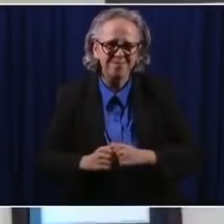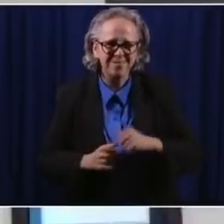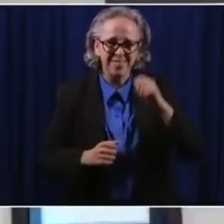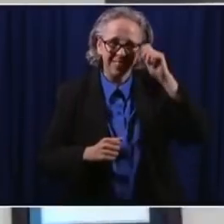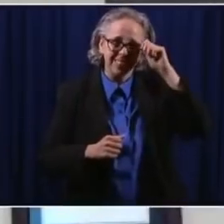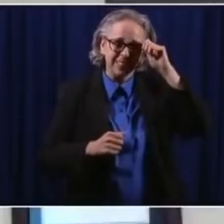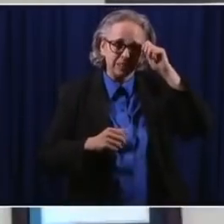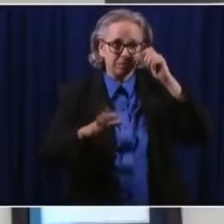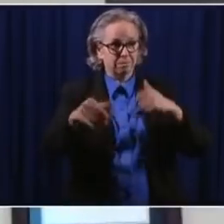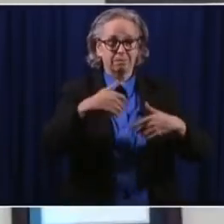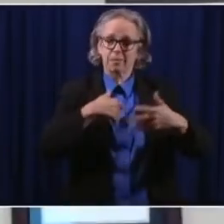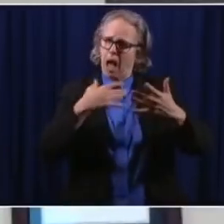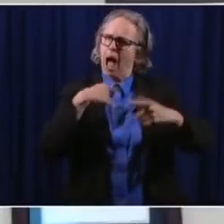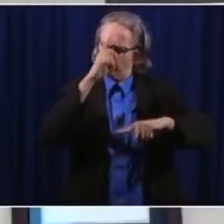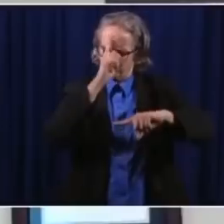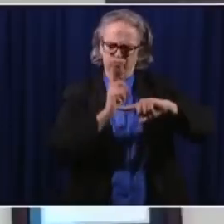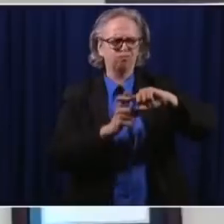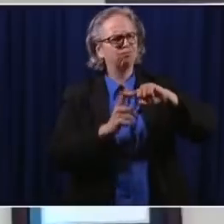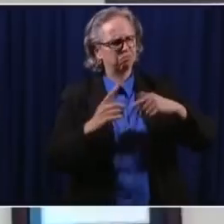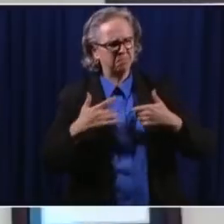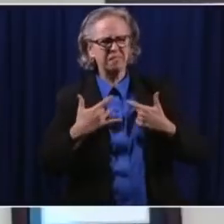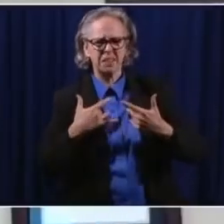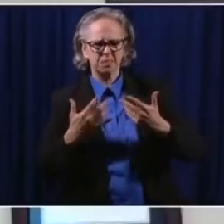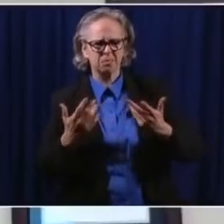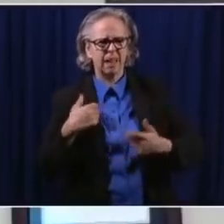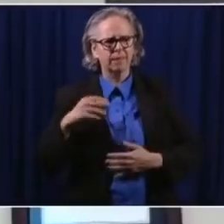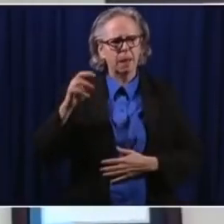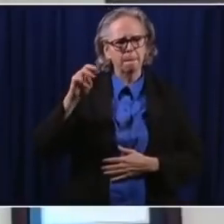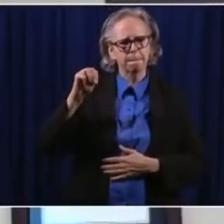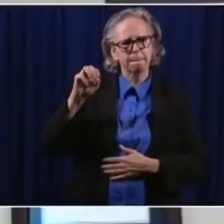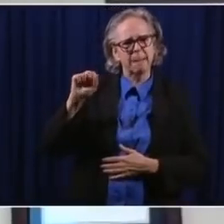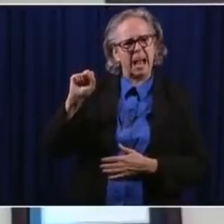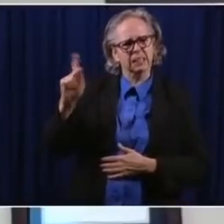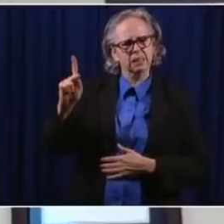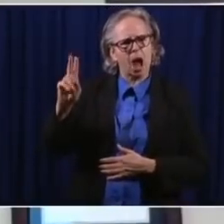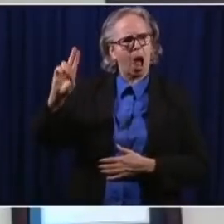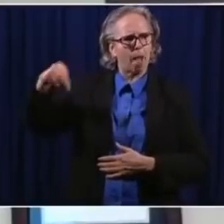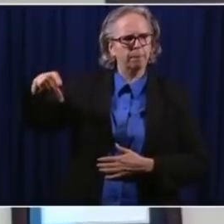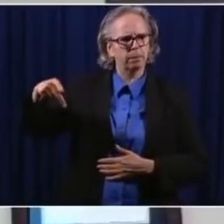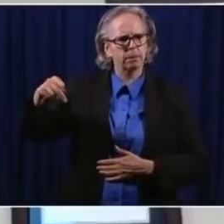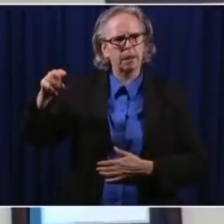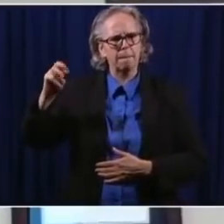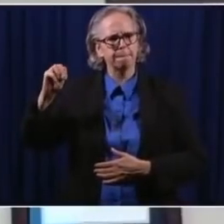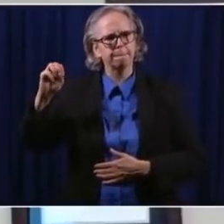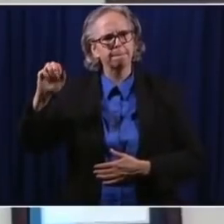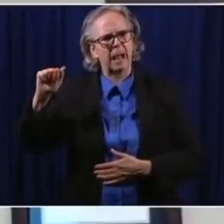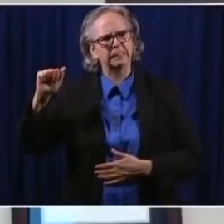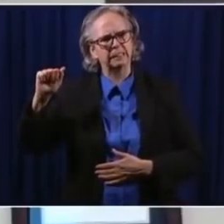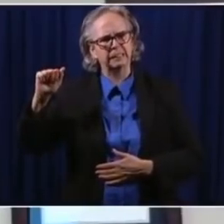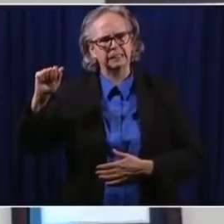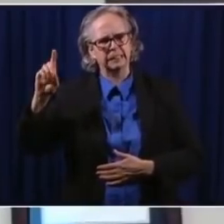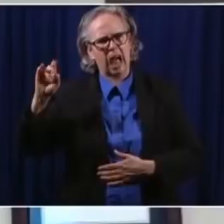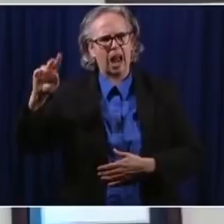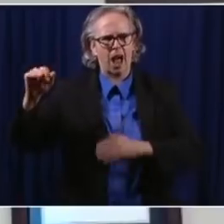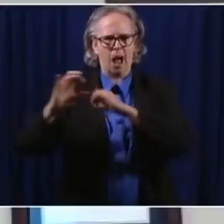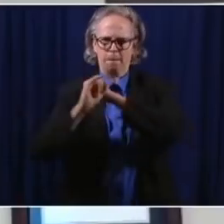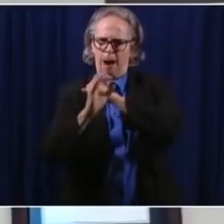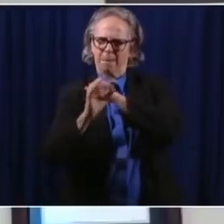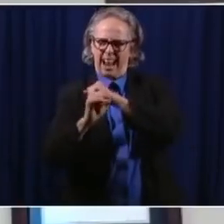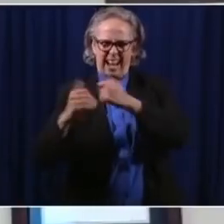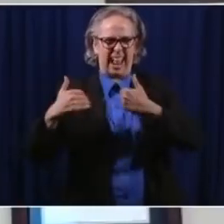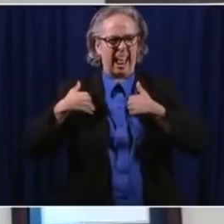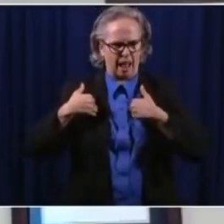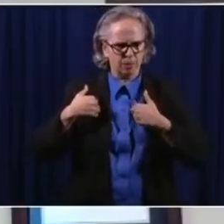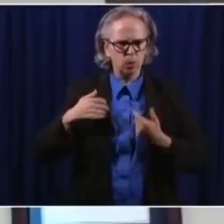We have the Mask Up Medina campaign. We're seeing more masks being worn to the point that Commissioner Patterson